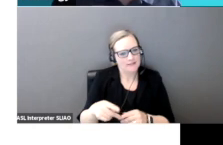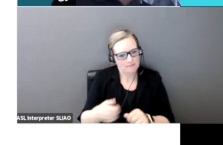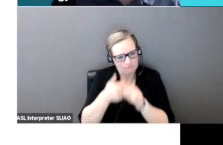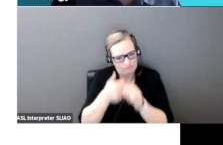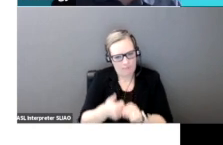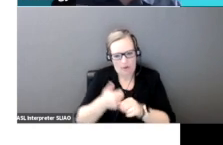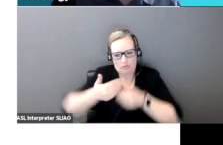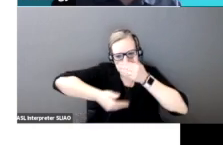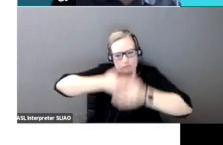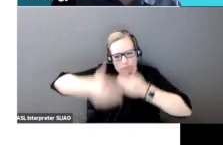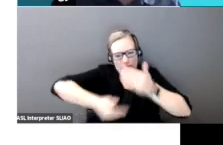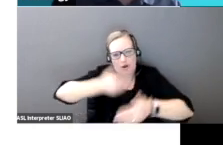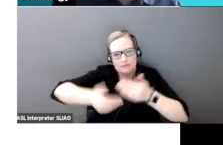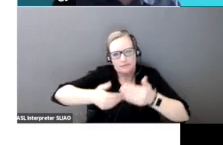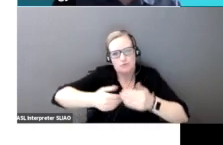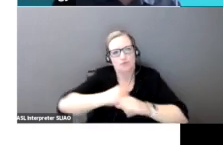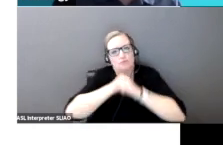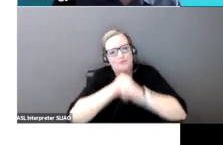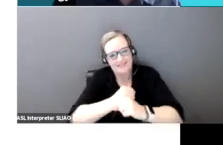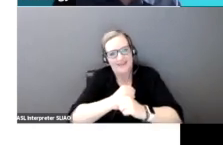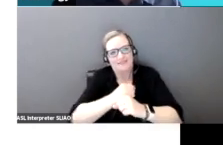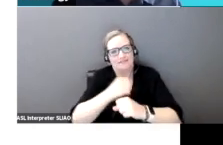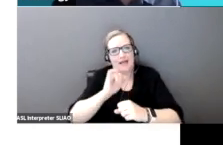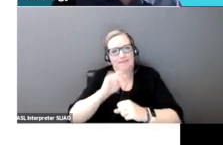advantage and protect that IP.